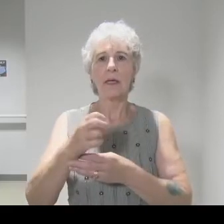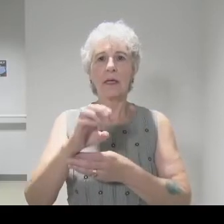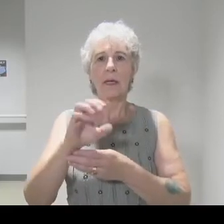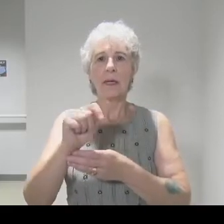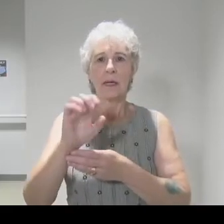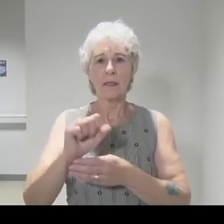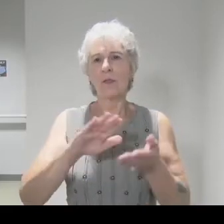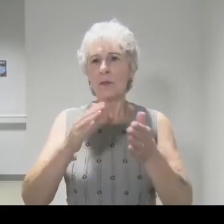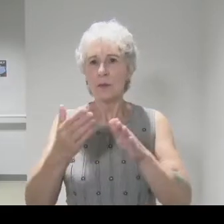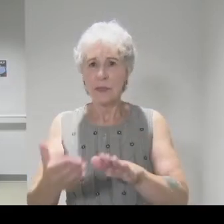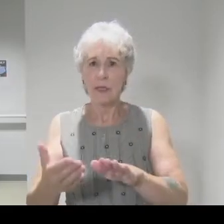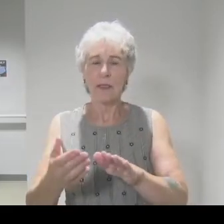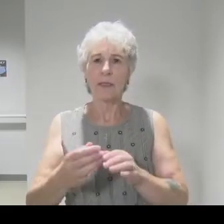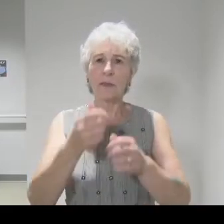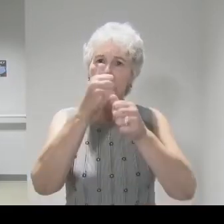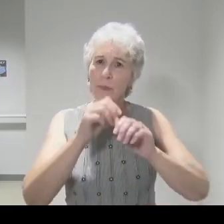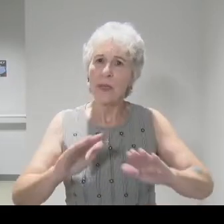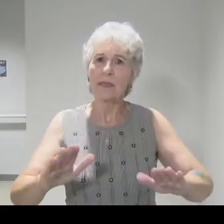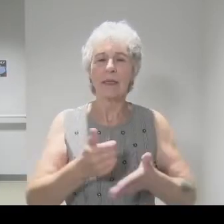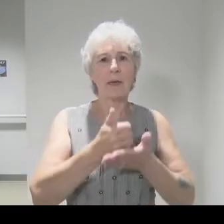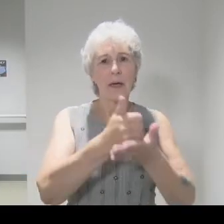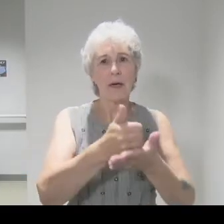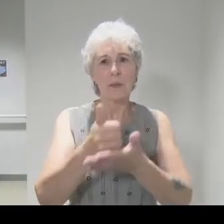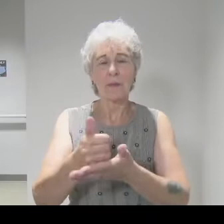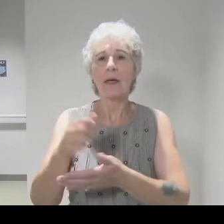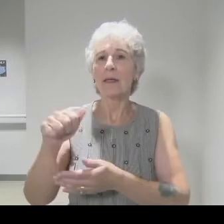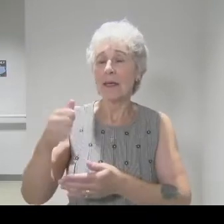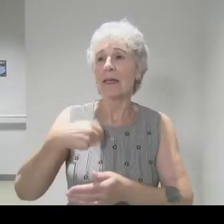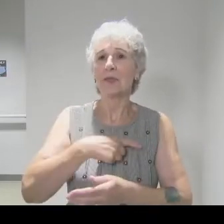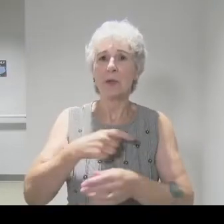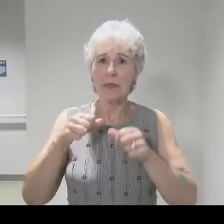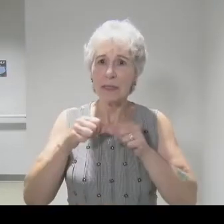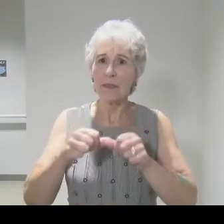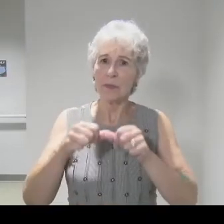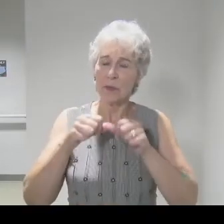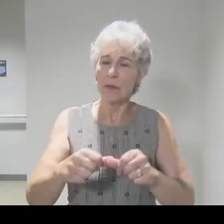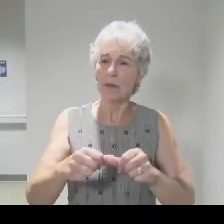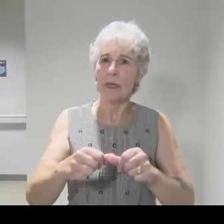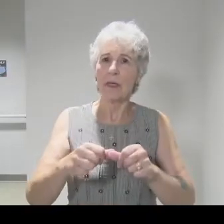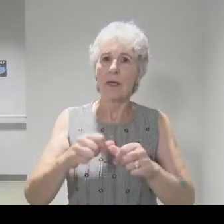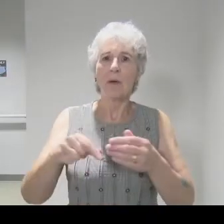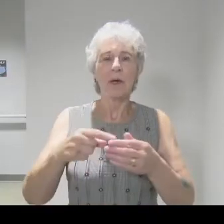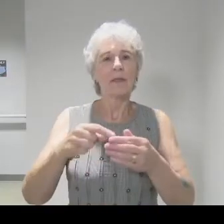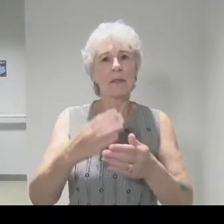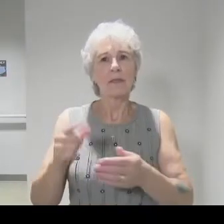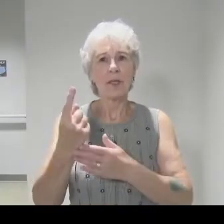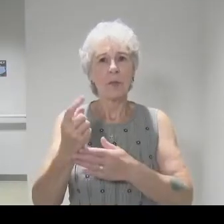with them, bless them, and help them. Because yes, we are eternal beings, and when someone dies who is close to us, it feels like we were